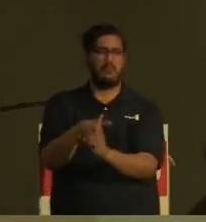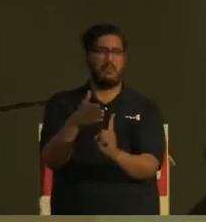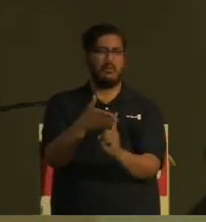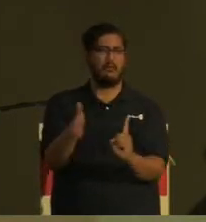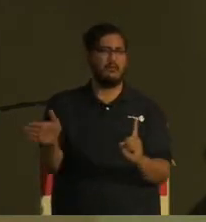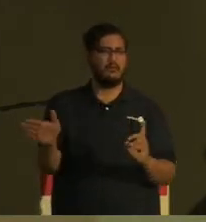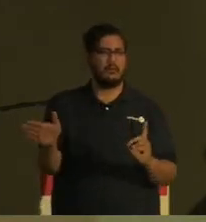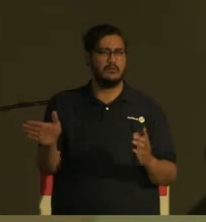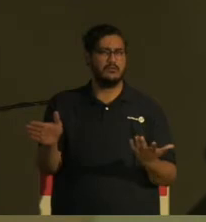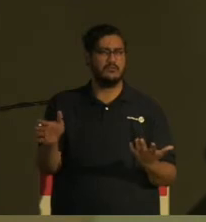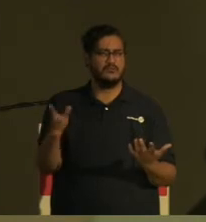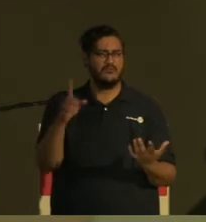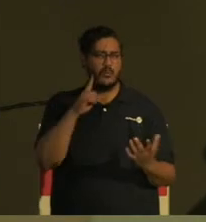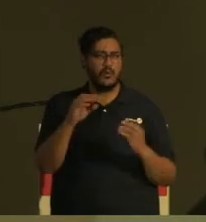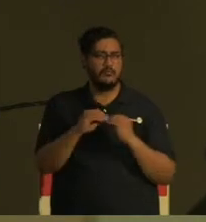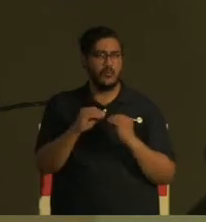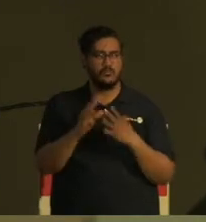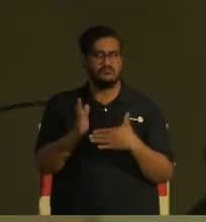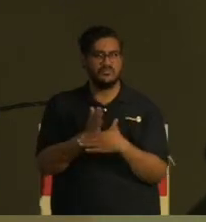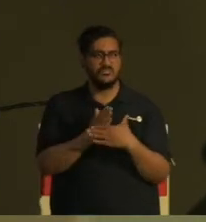I think, shared reality now